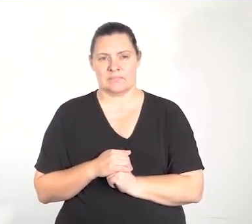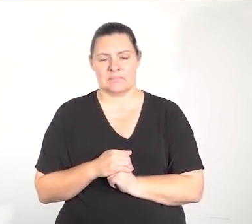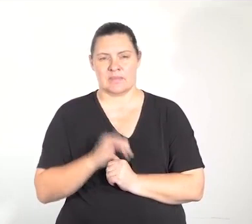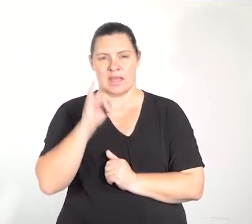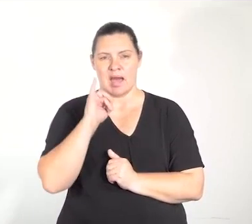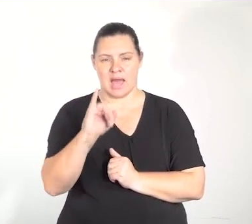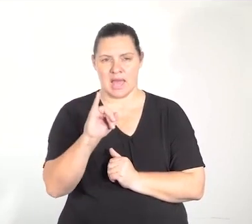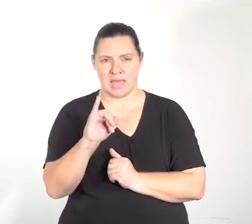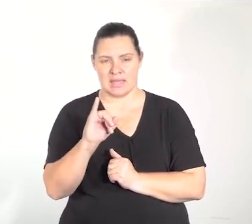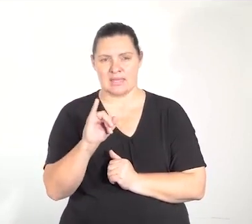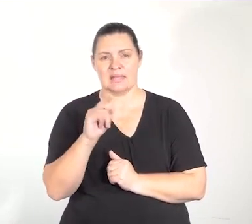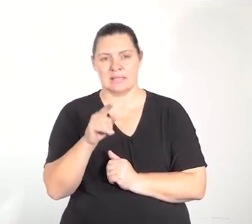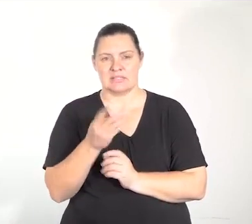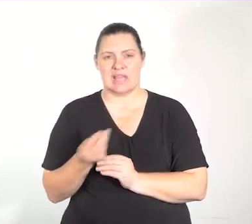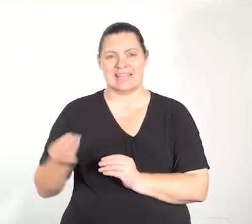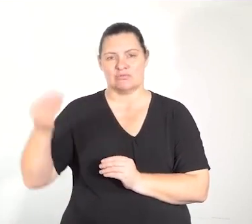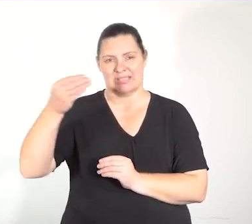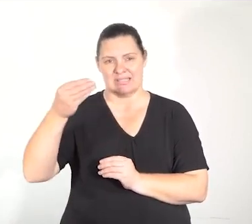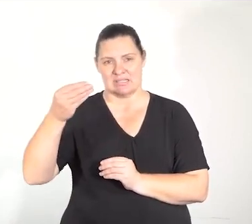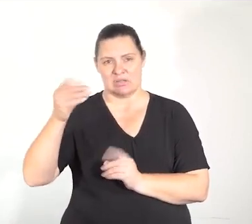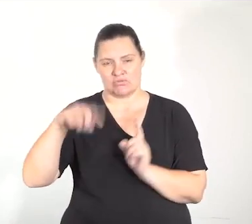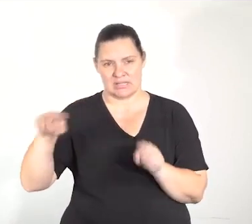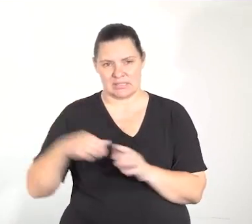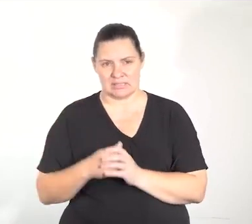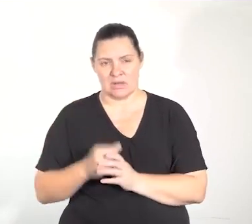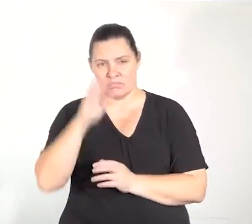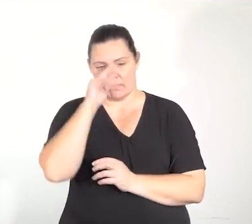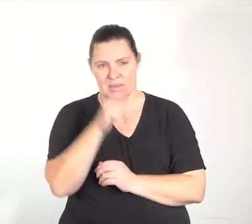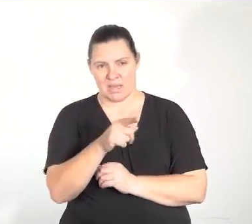The I that we were given, that is our interest